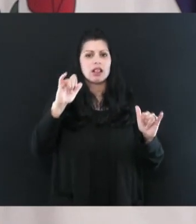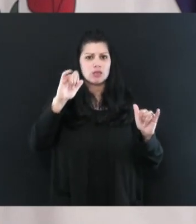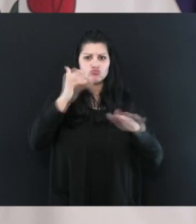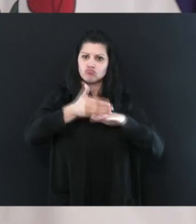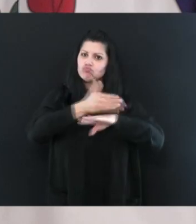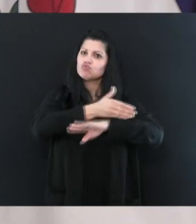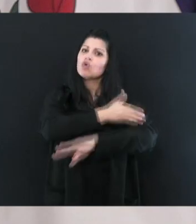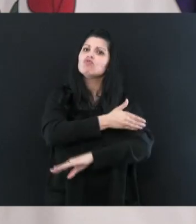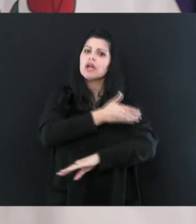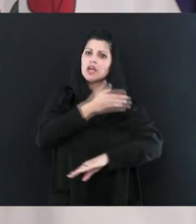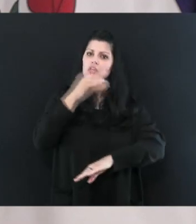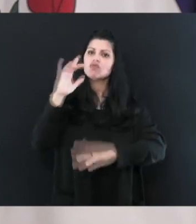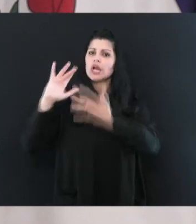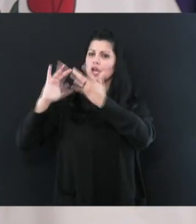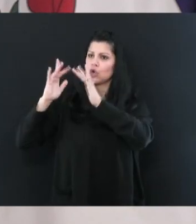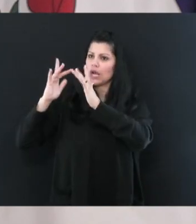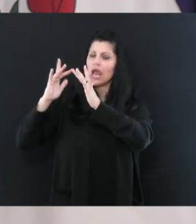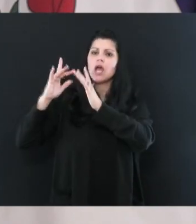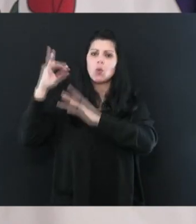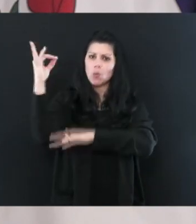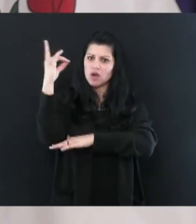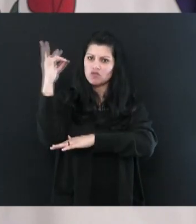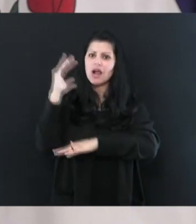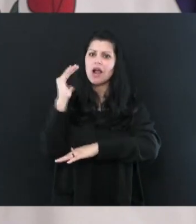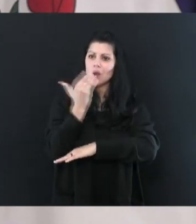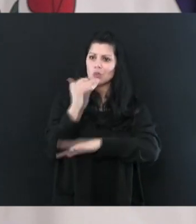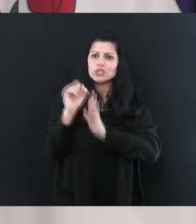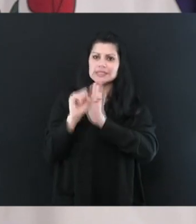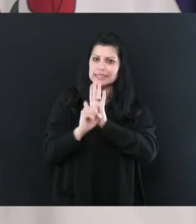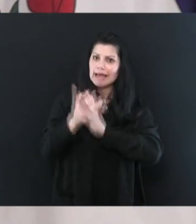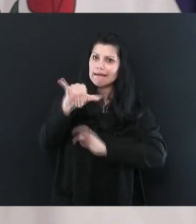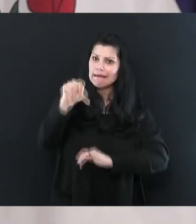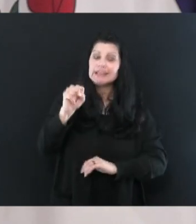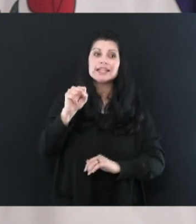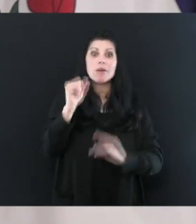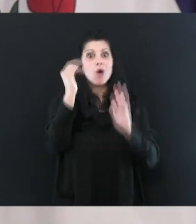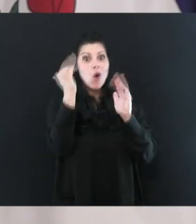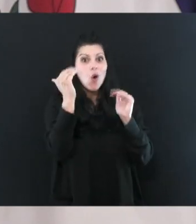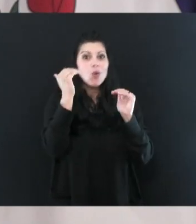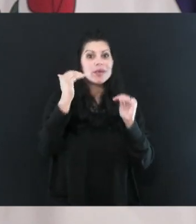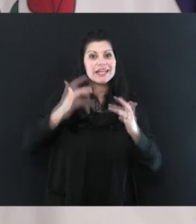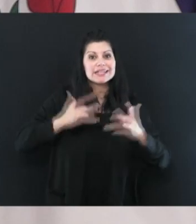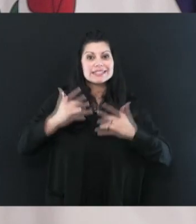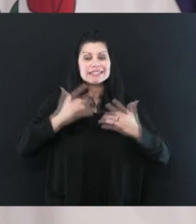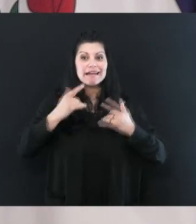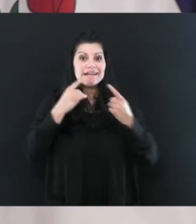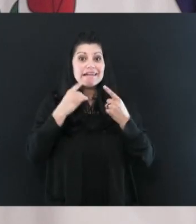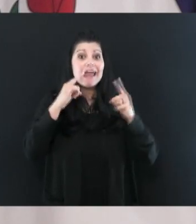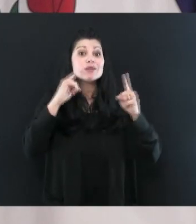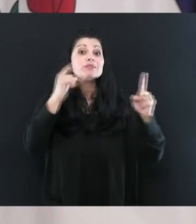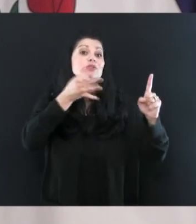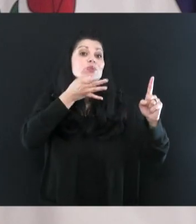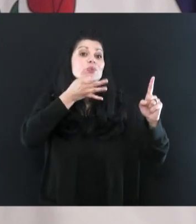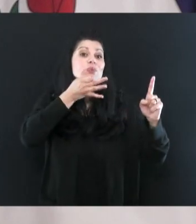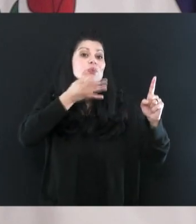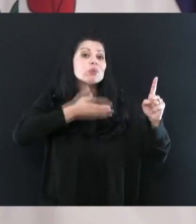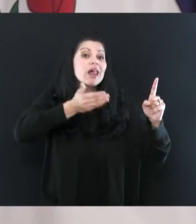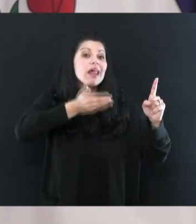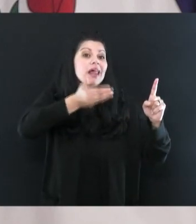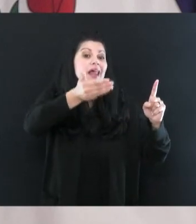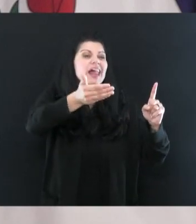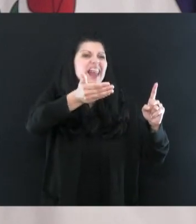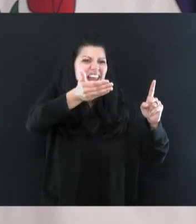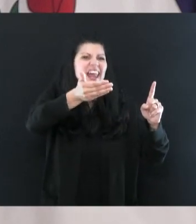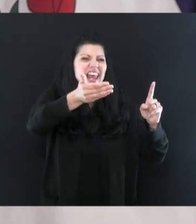and we've got hopefully some really more exciting announcements to make in the next few days or the weeks